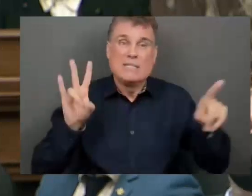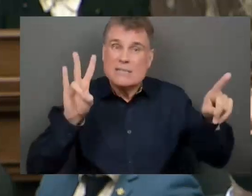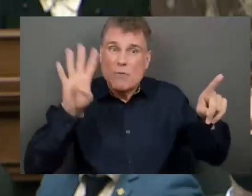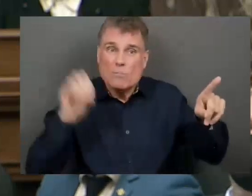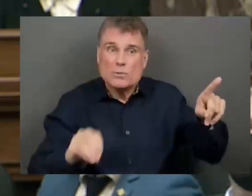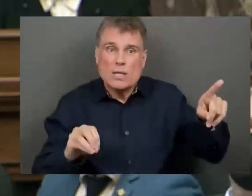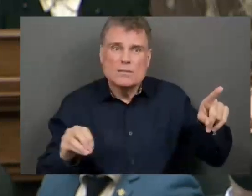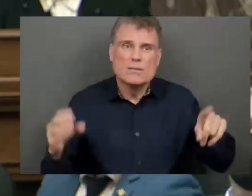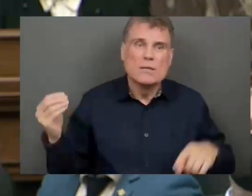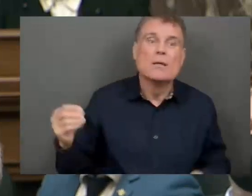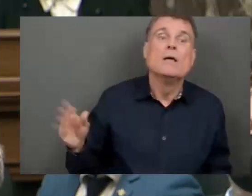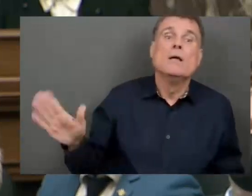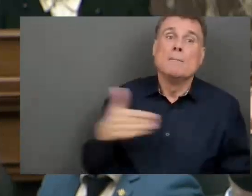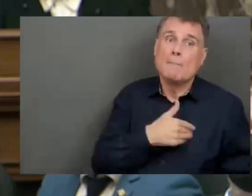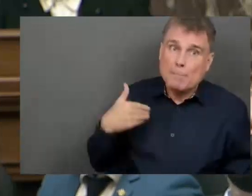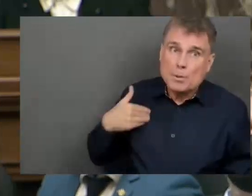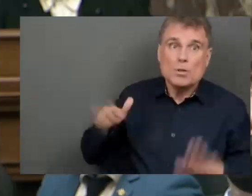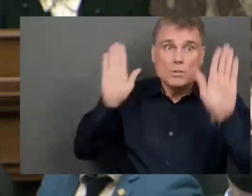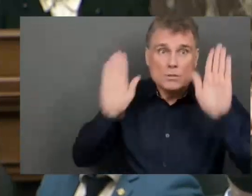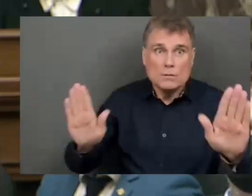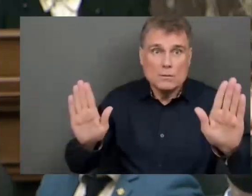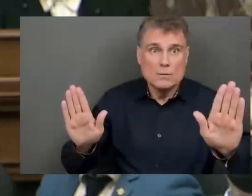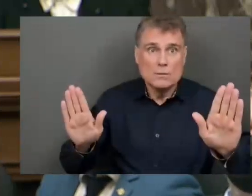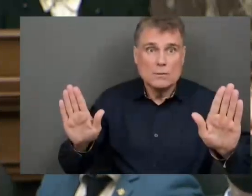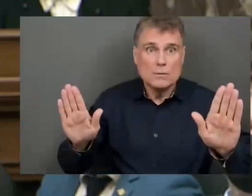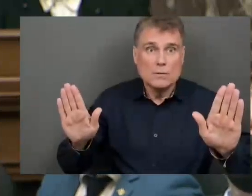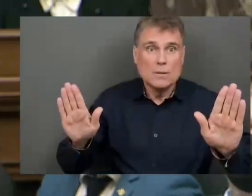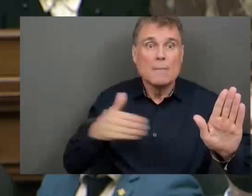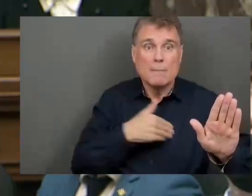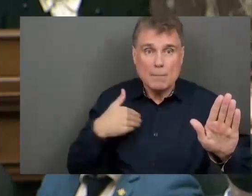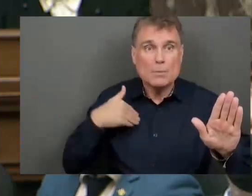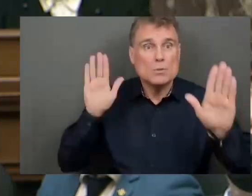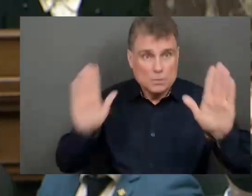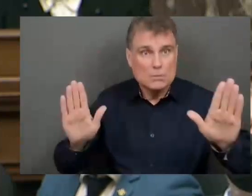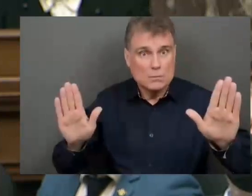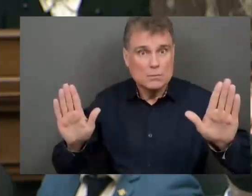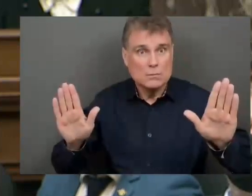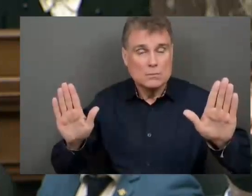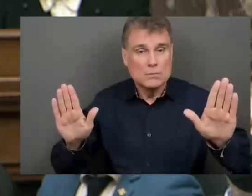Member will come to order. We've decreased...